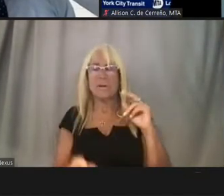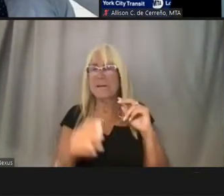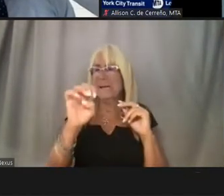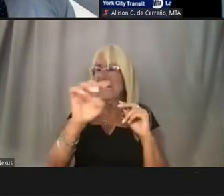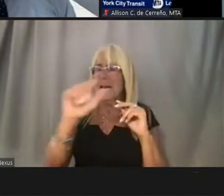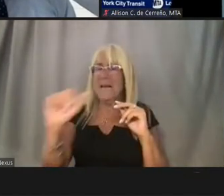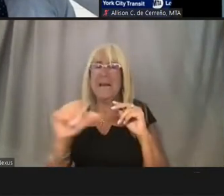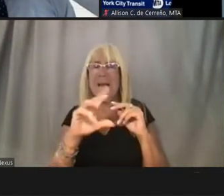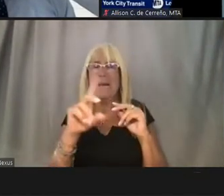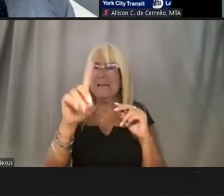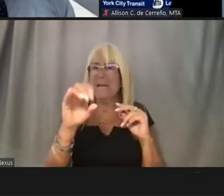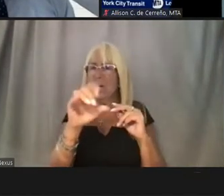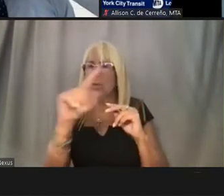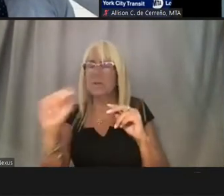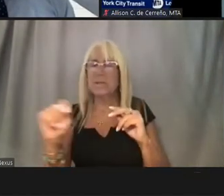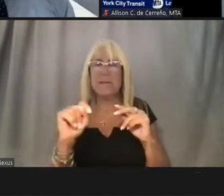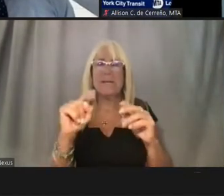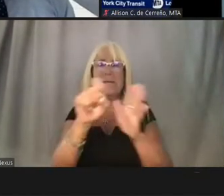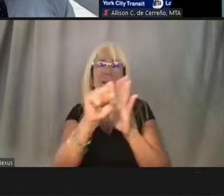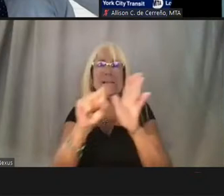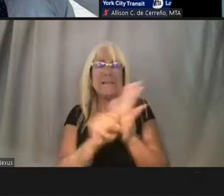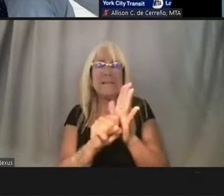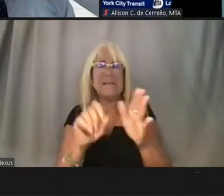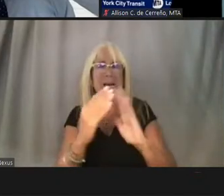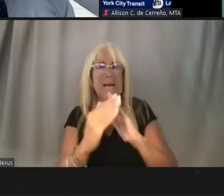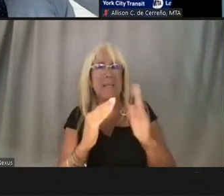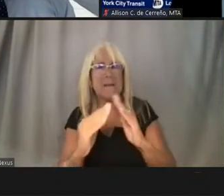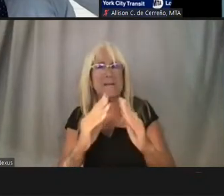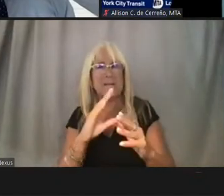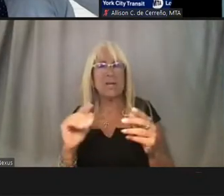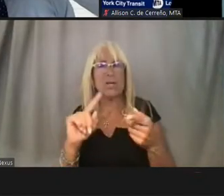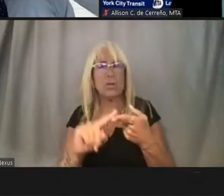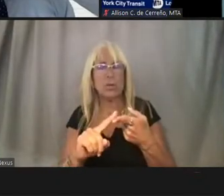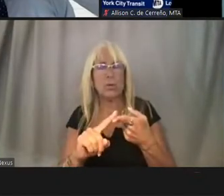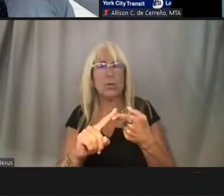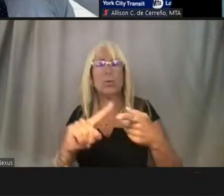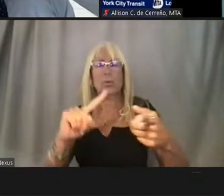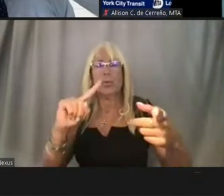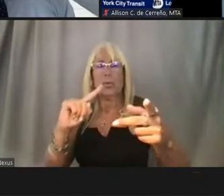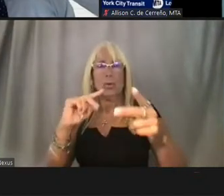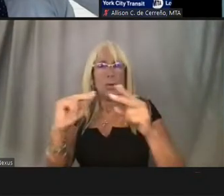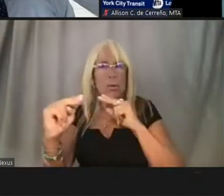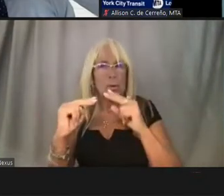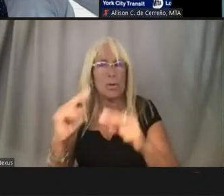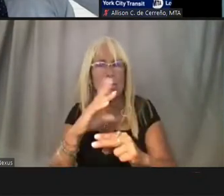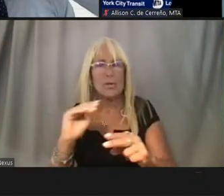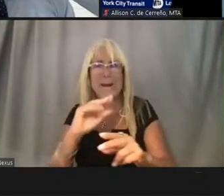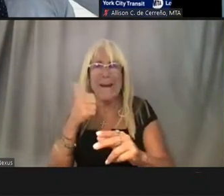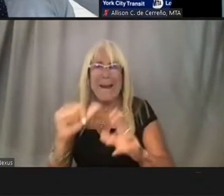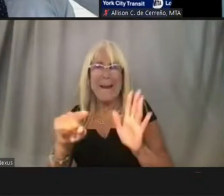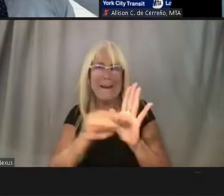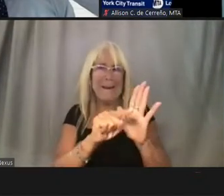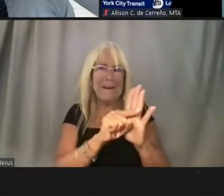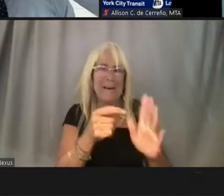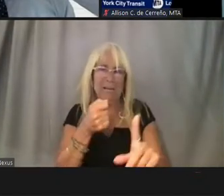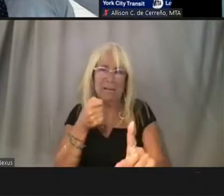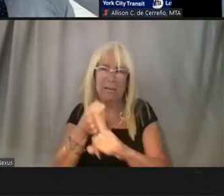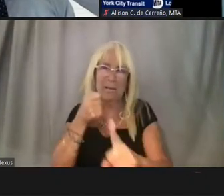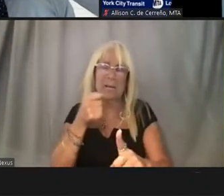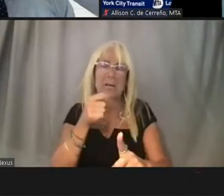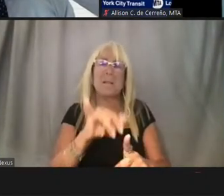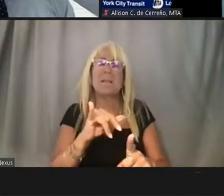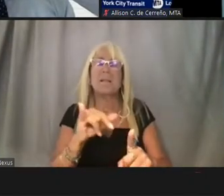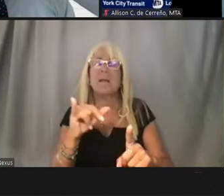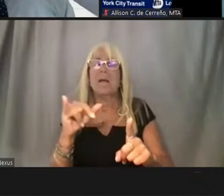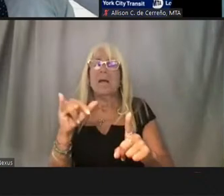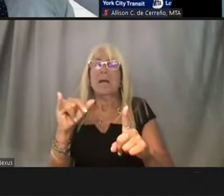the state and the city to act swiftly to mitigate any potential negative impacts that congestion pricing may have on the